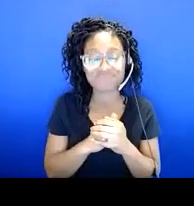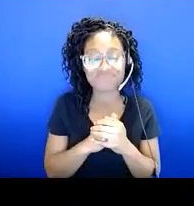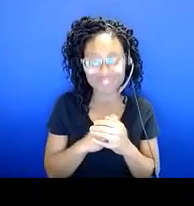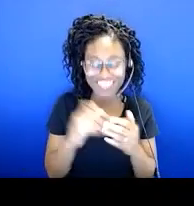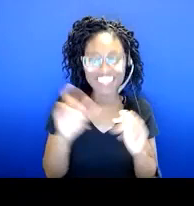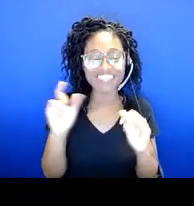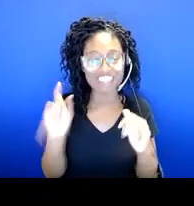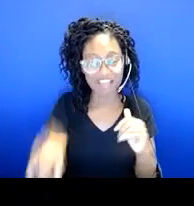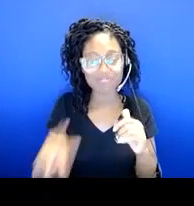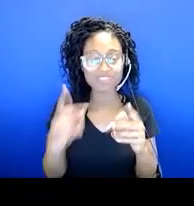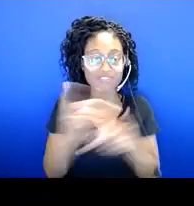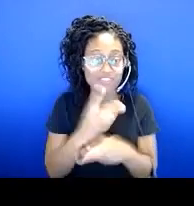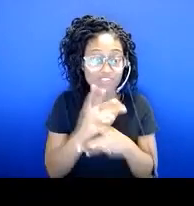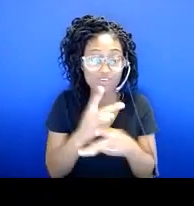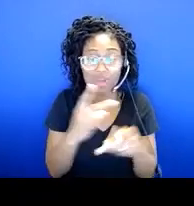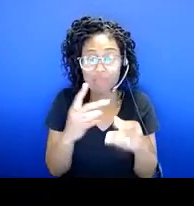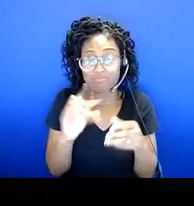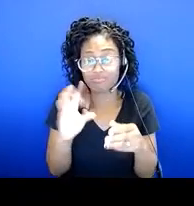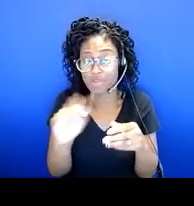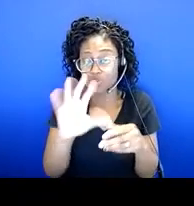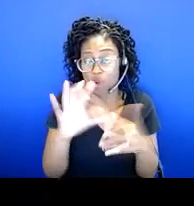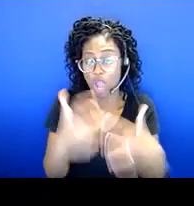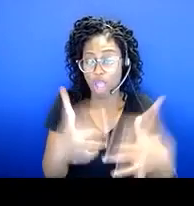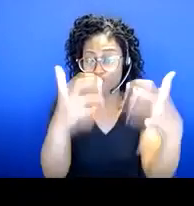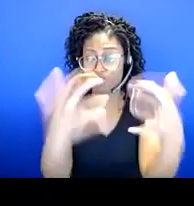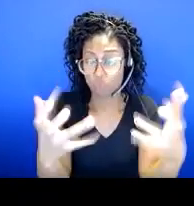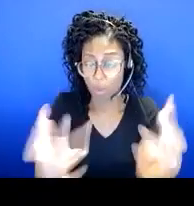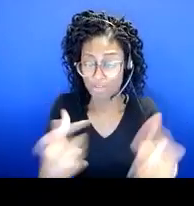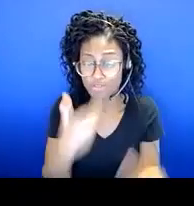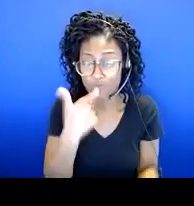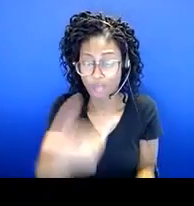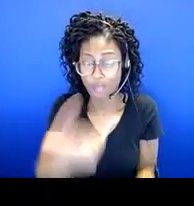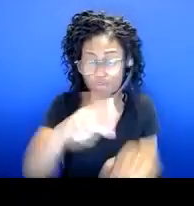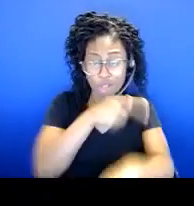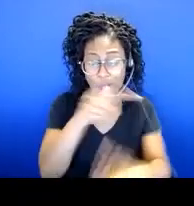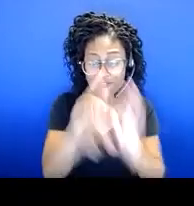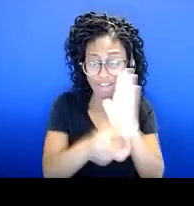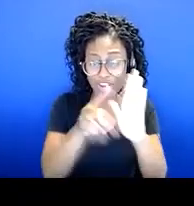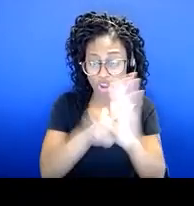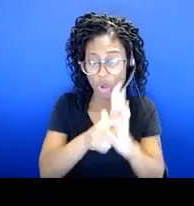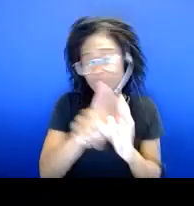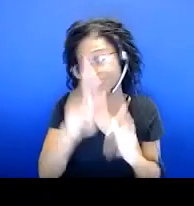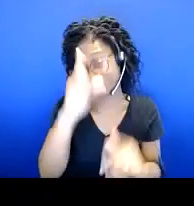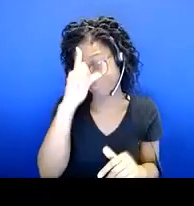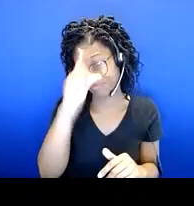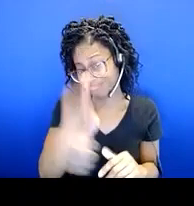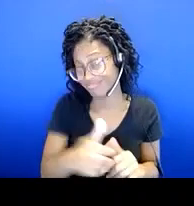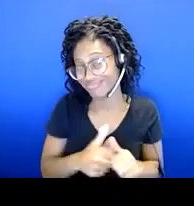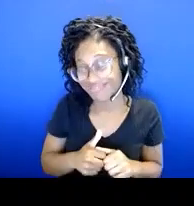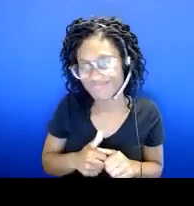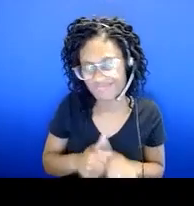to be watching one of your videos. That's the only limitation.